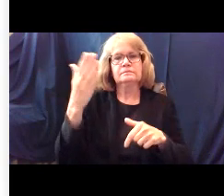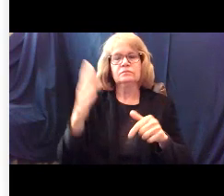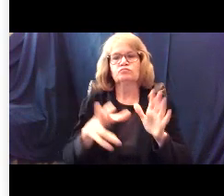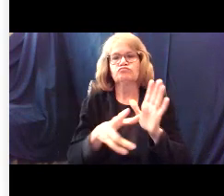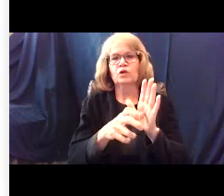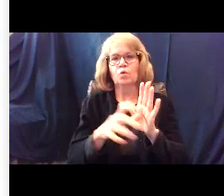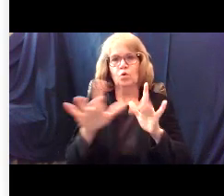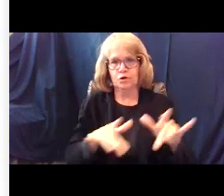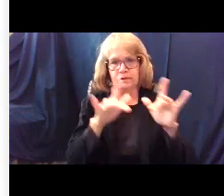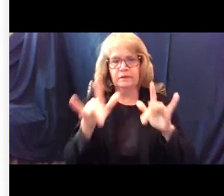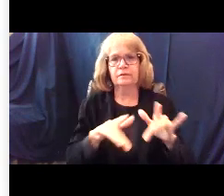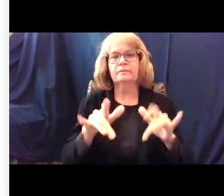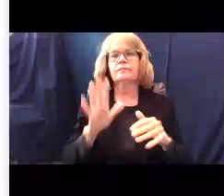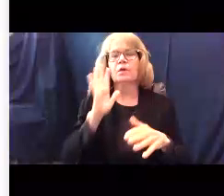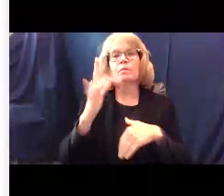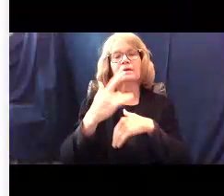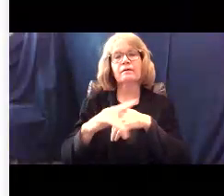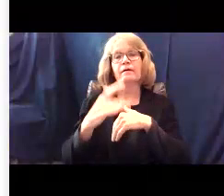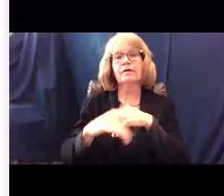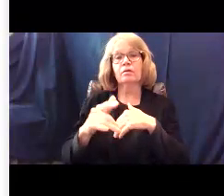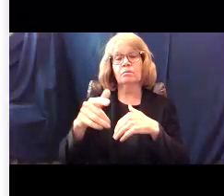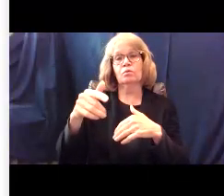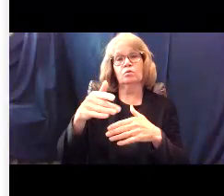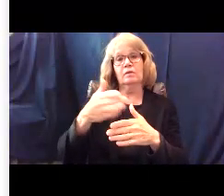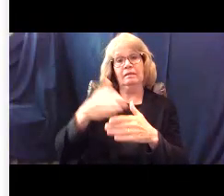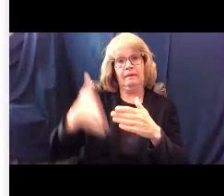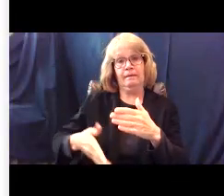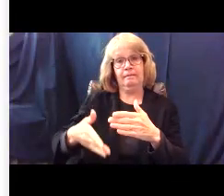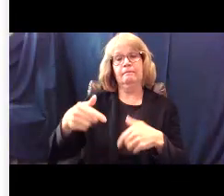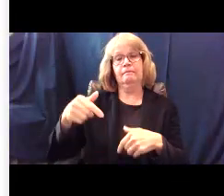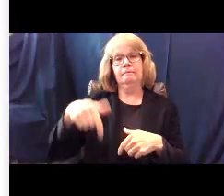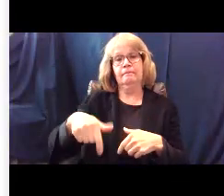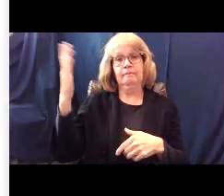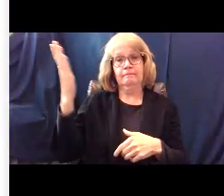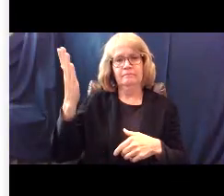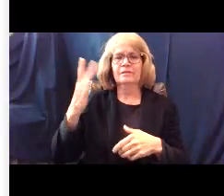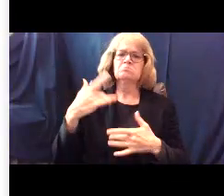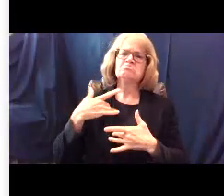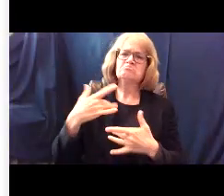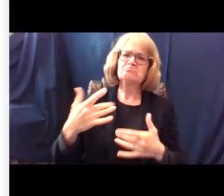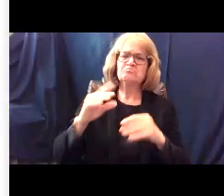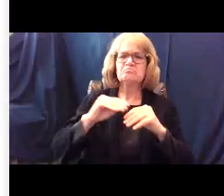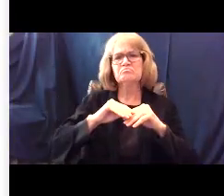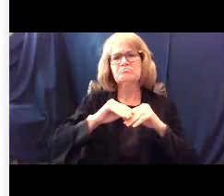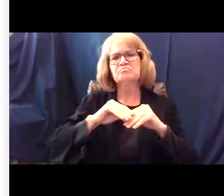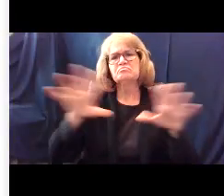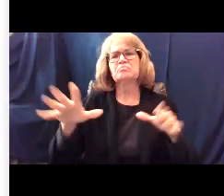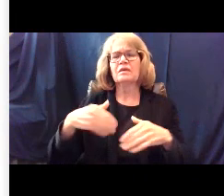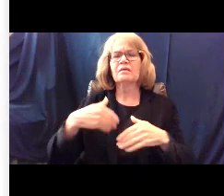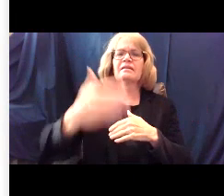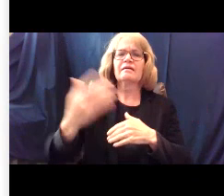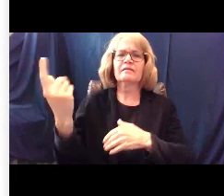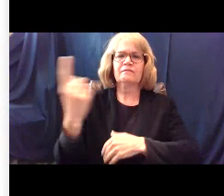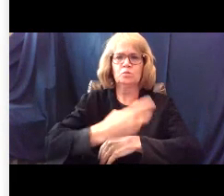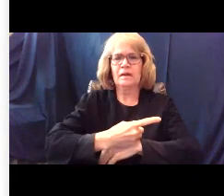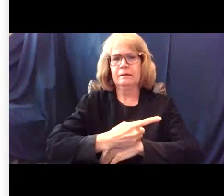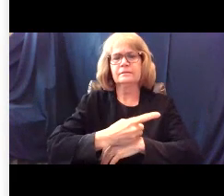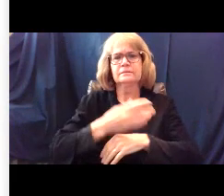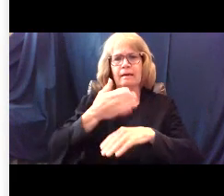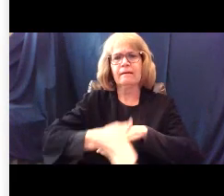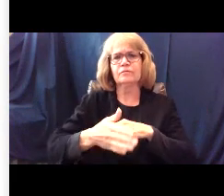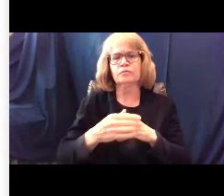recording will be available at the end of the presentation. It typically gets sent out within the next few days, and